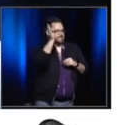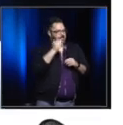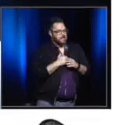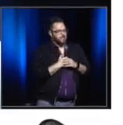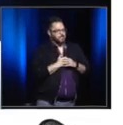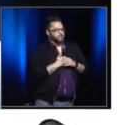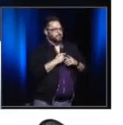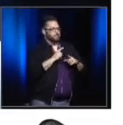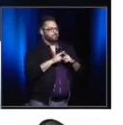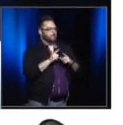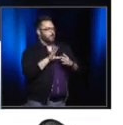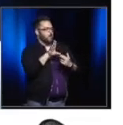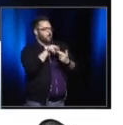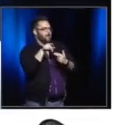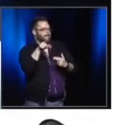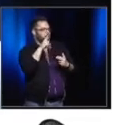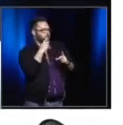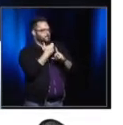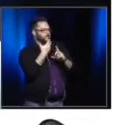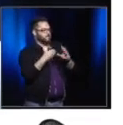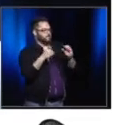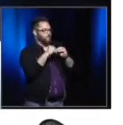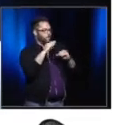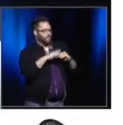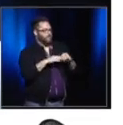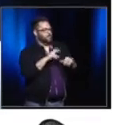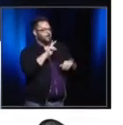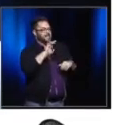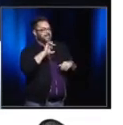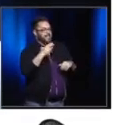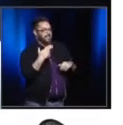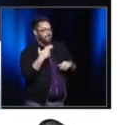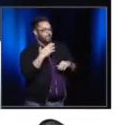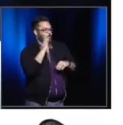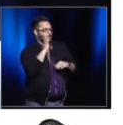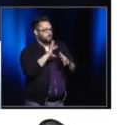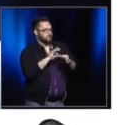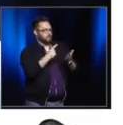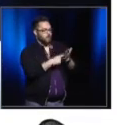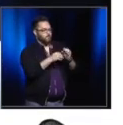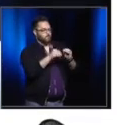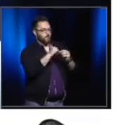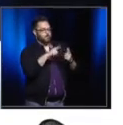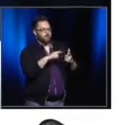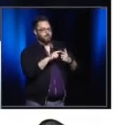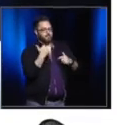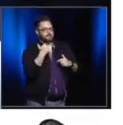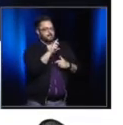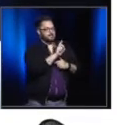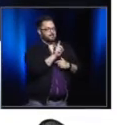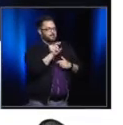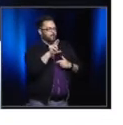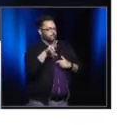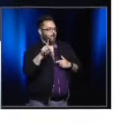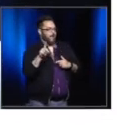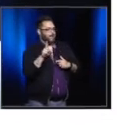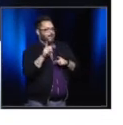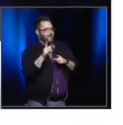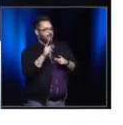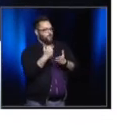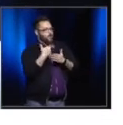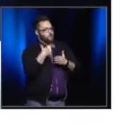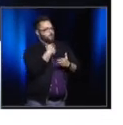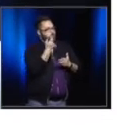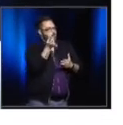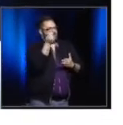really loves talking about his work, so go see Keith's talk. It'll be fascinating, and it's going to make a real difference to how we understand these